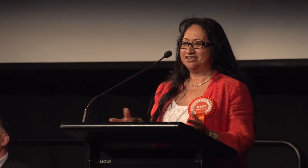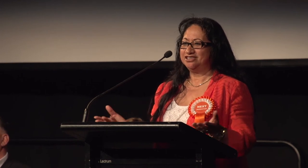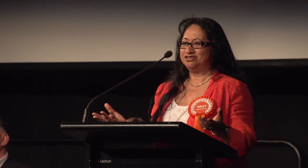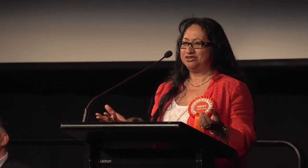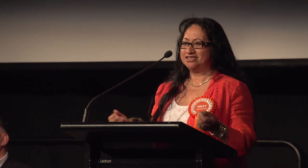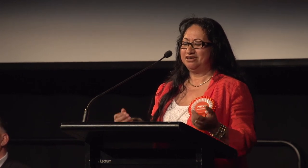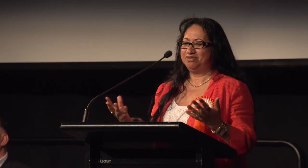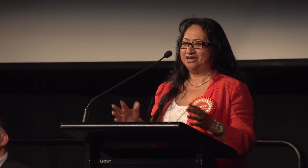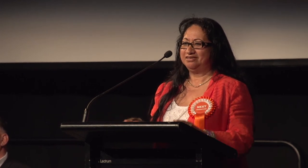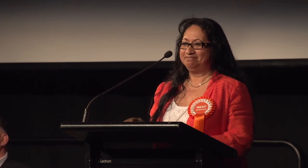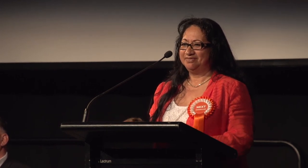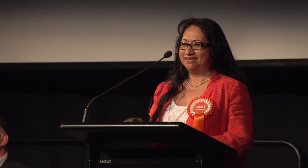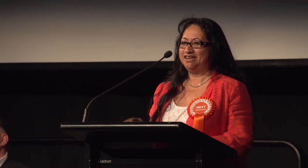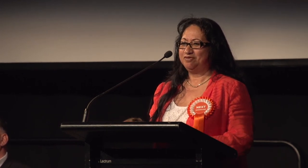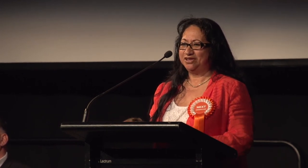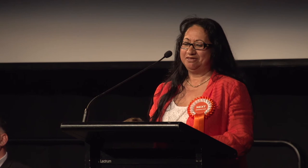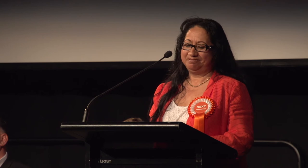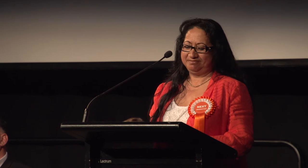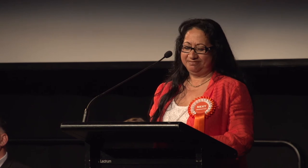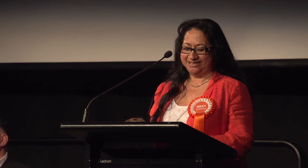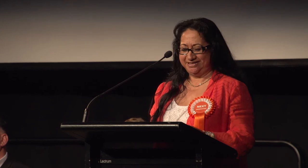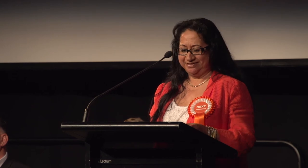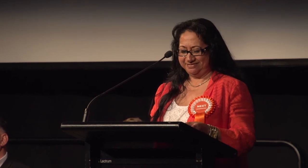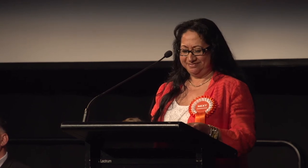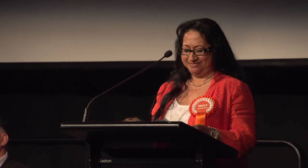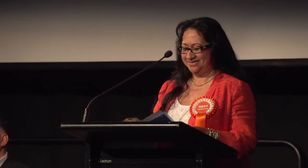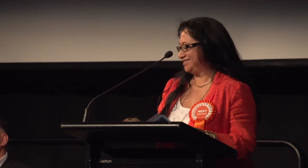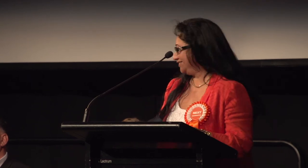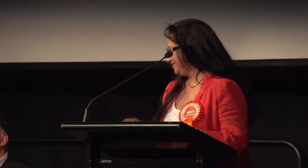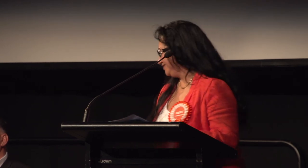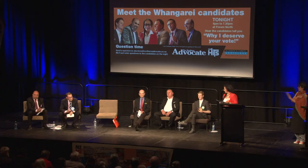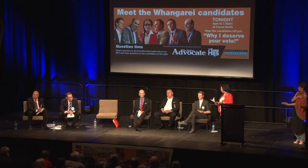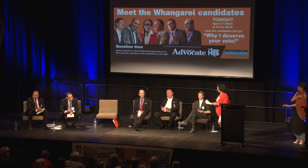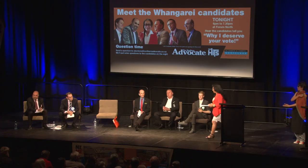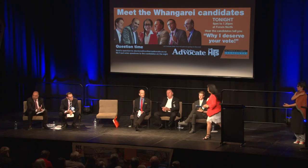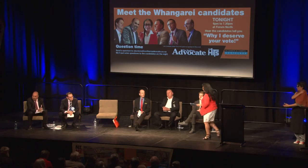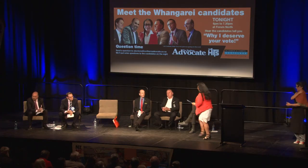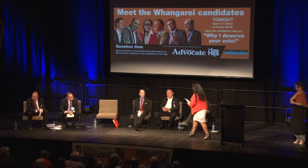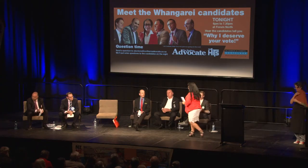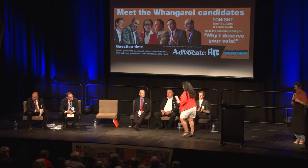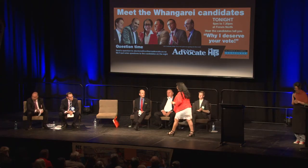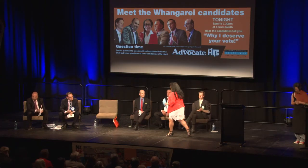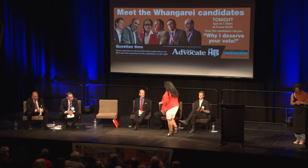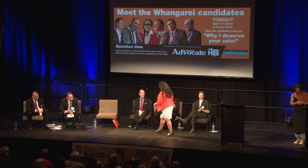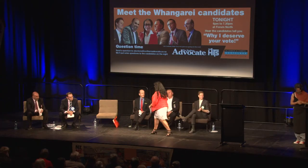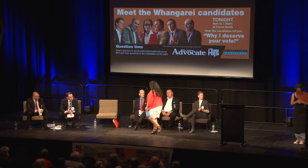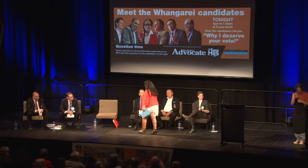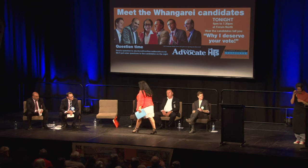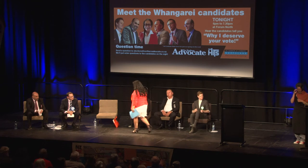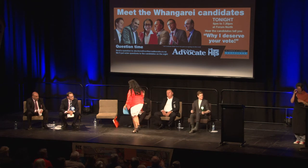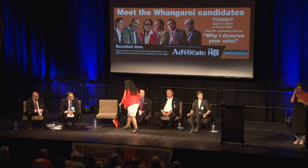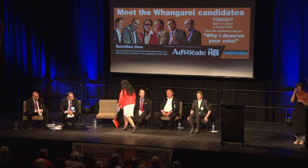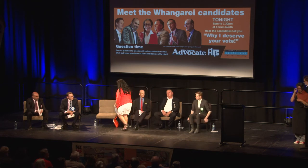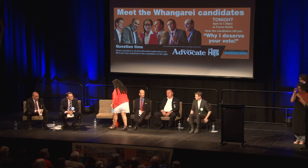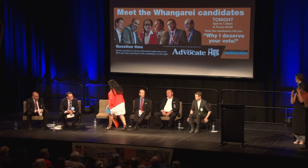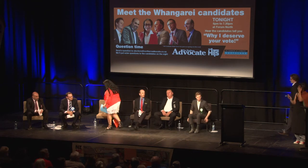yeah, continuously been there for them. That's it. Thank you, Murray. Thank you, Murray. So we're going to give our other